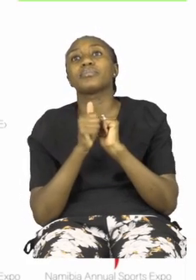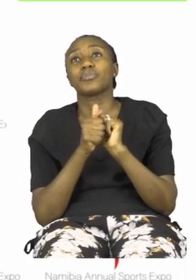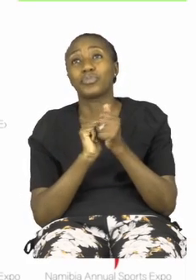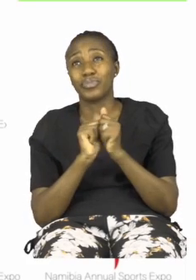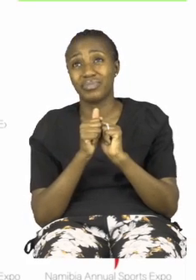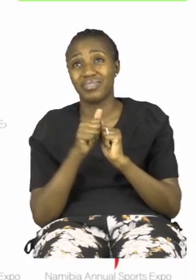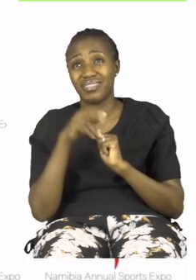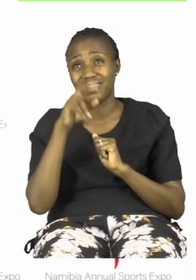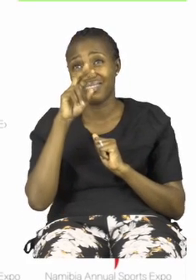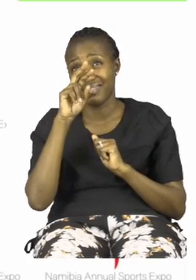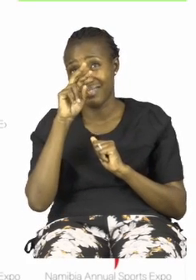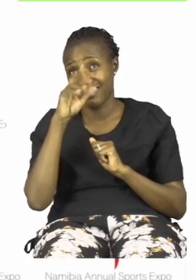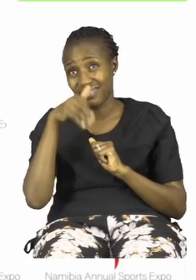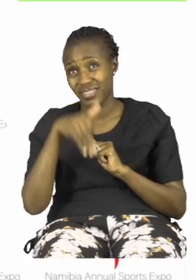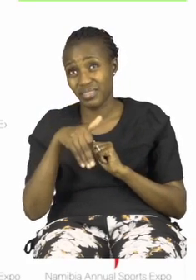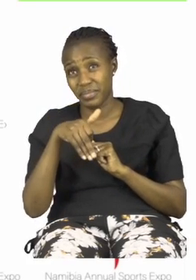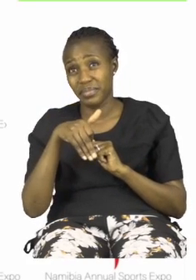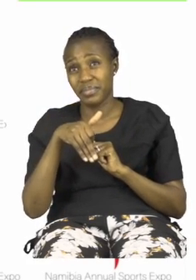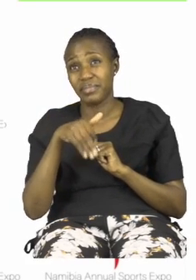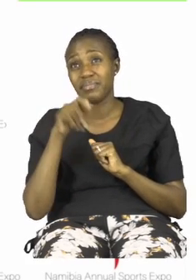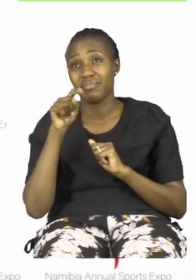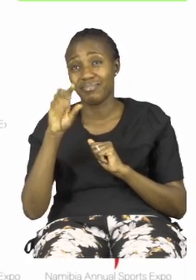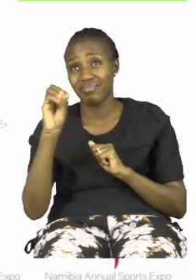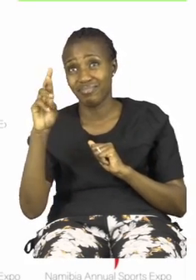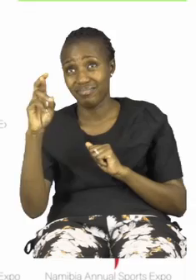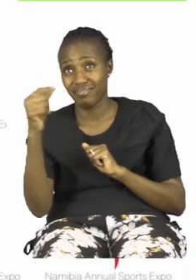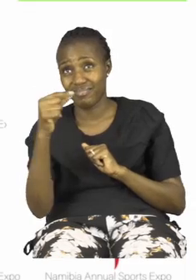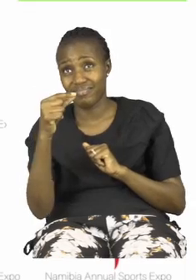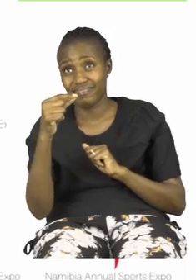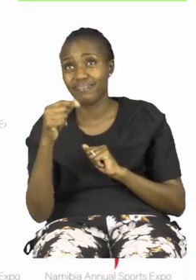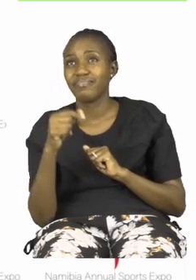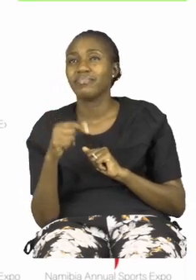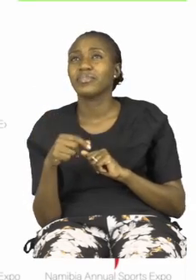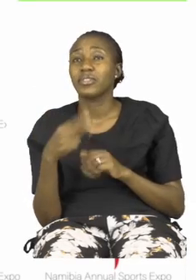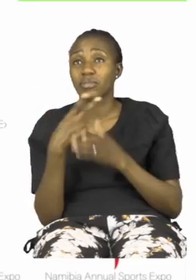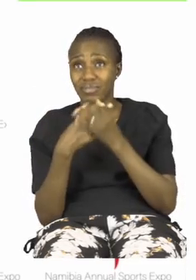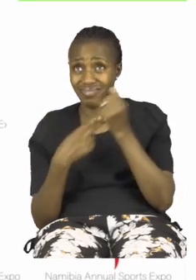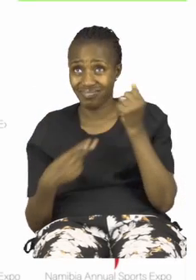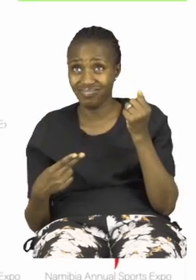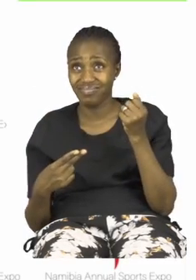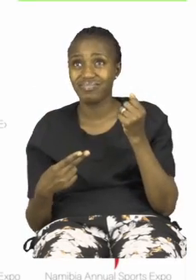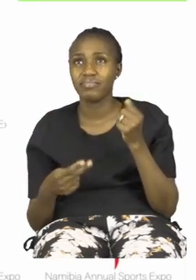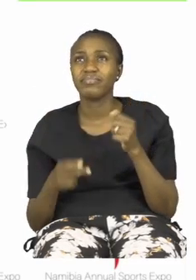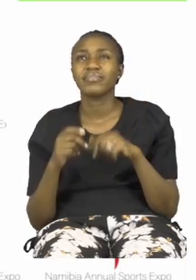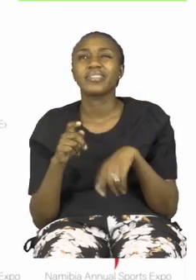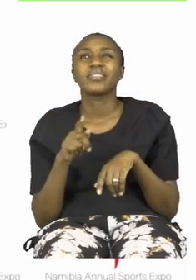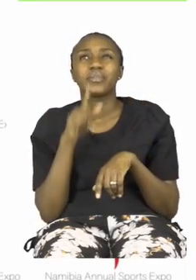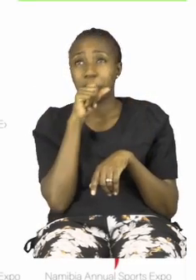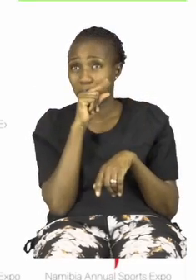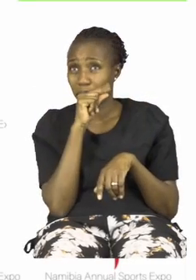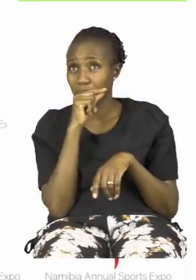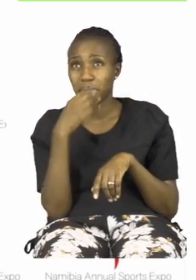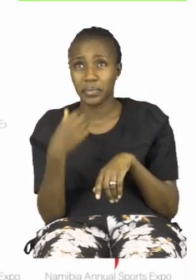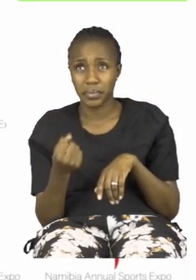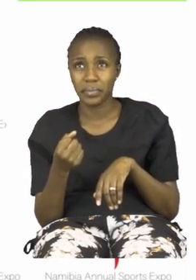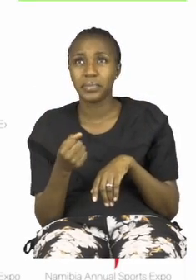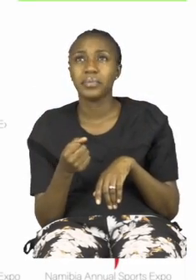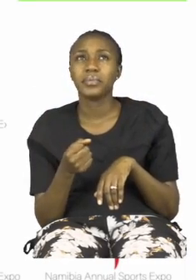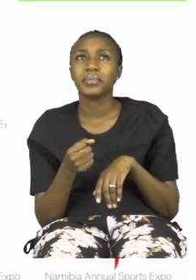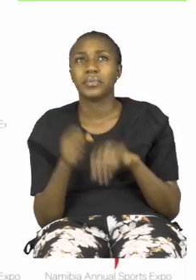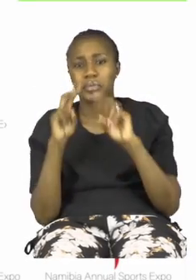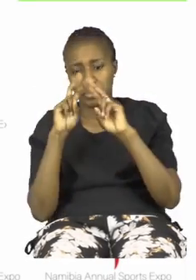a website, esportsnamibia.org. And on both of these platforms, we have Twitter, all of these things. You can also just search